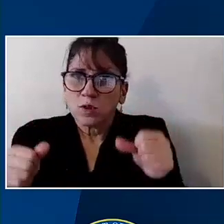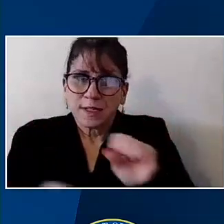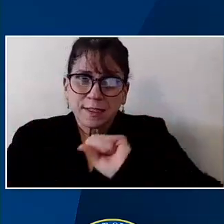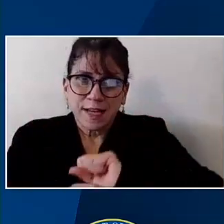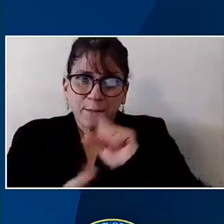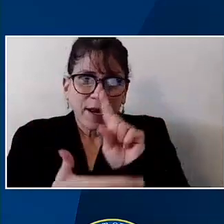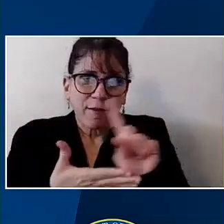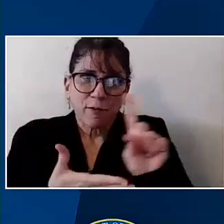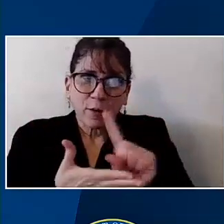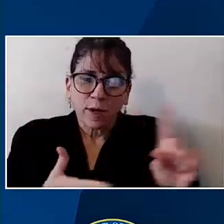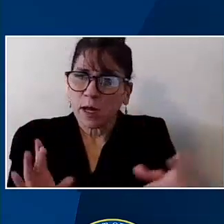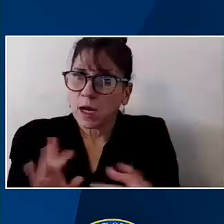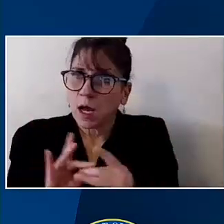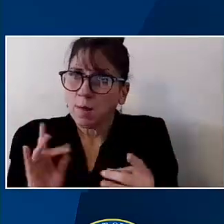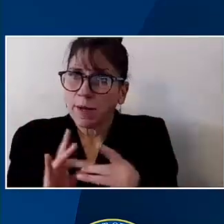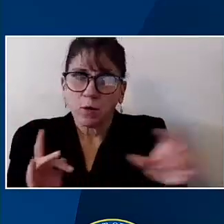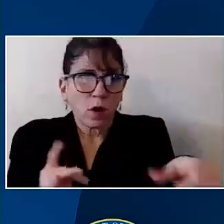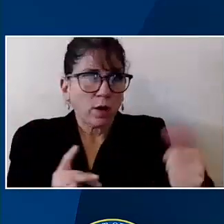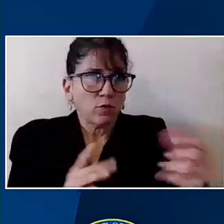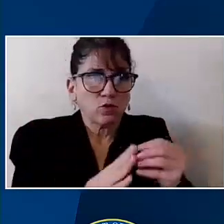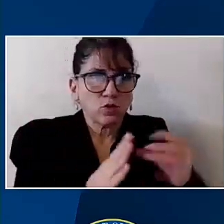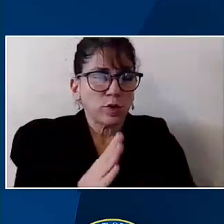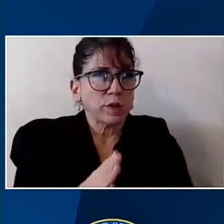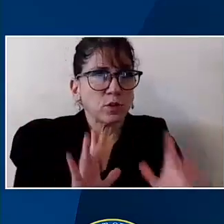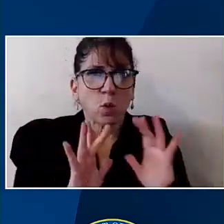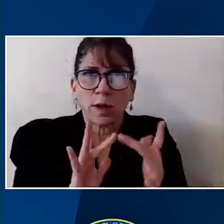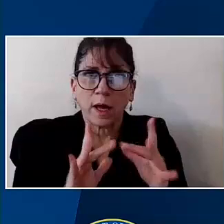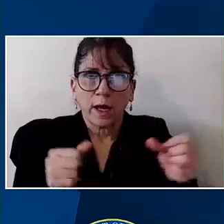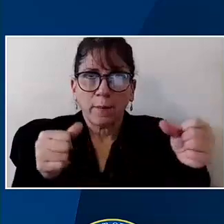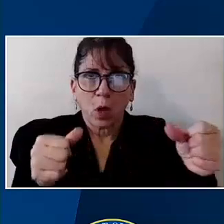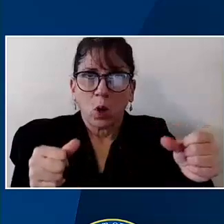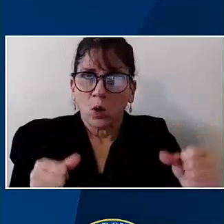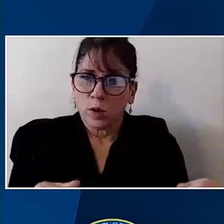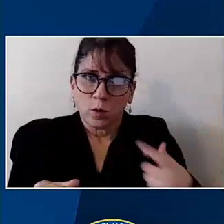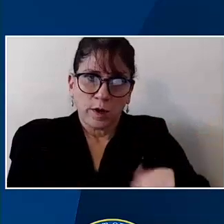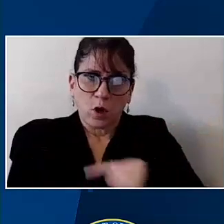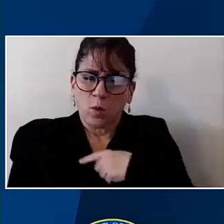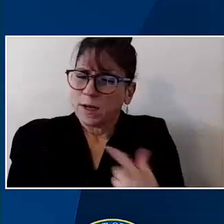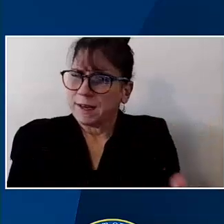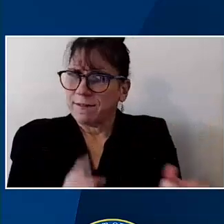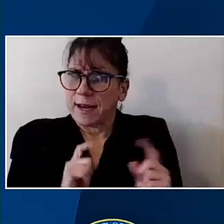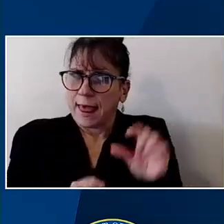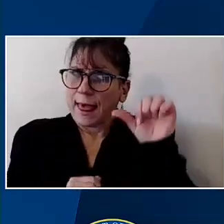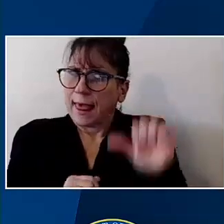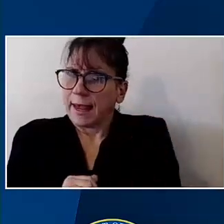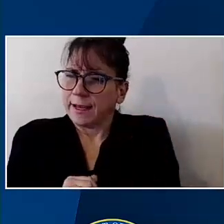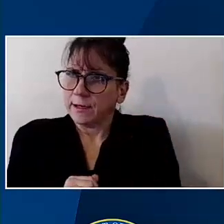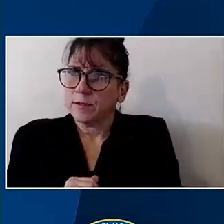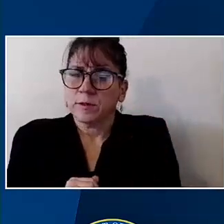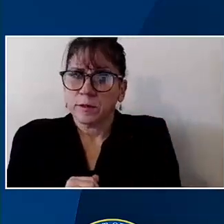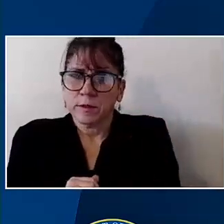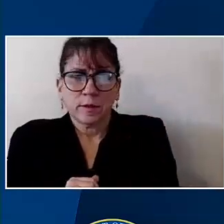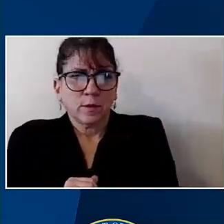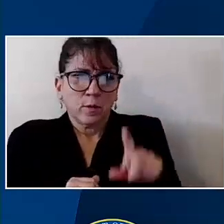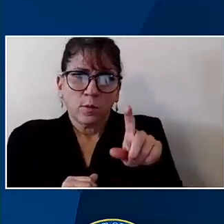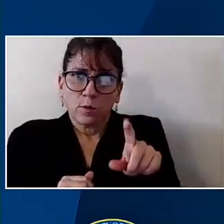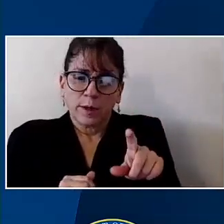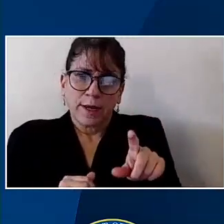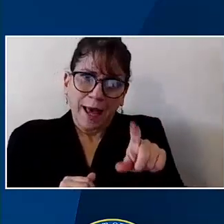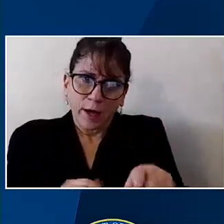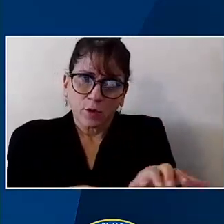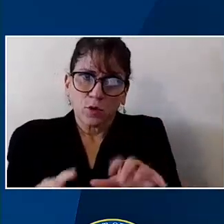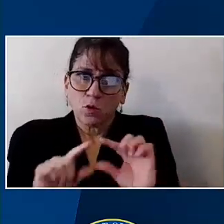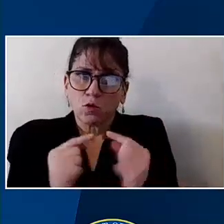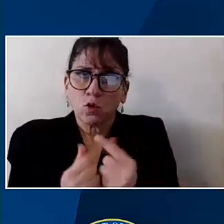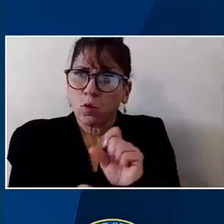week and comment on other students' online posts. Almost all of us got A's. When we had to do group work, some students